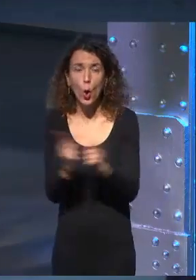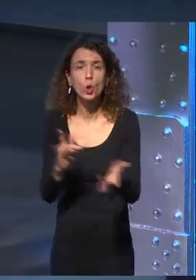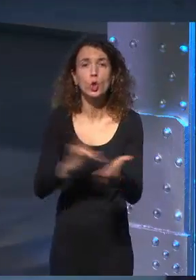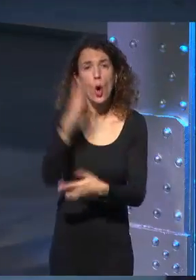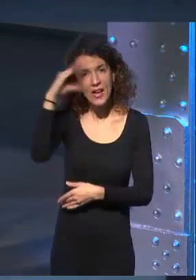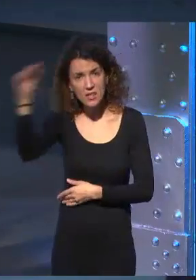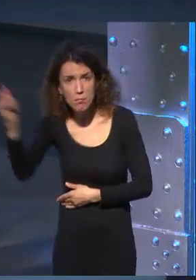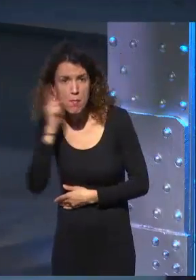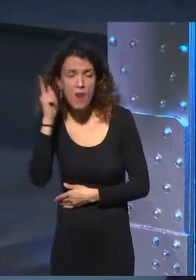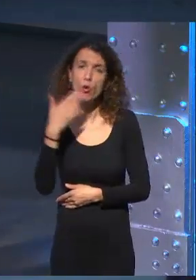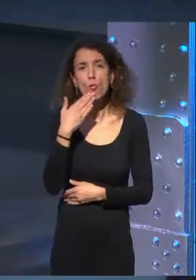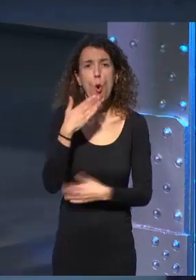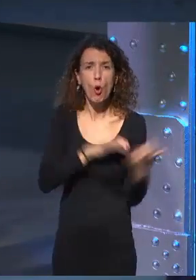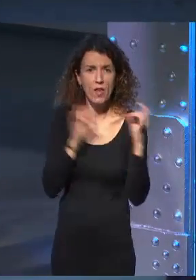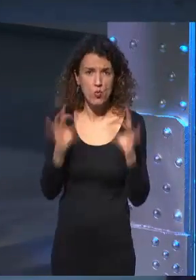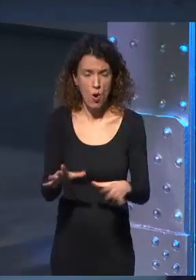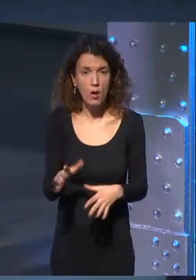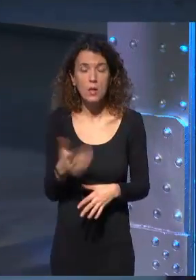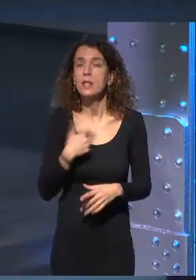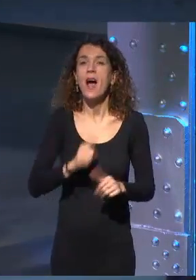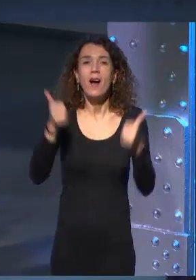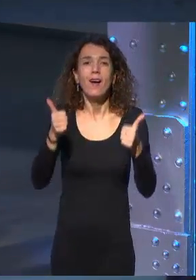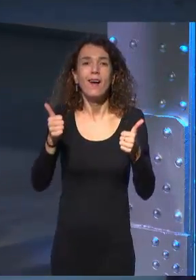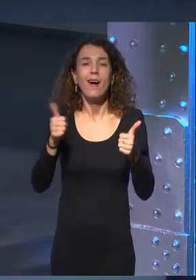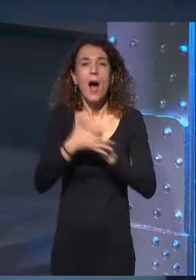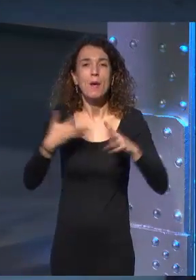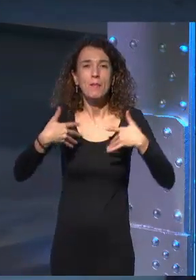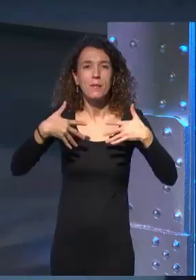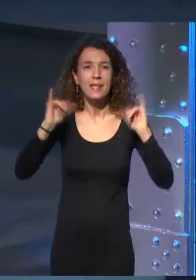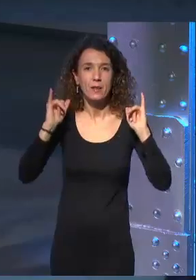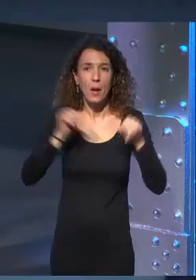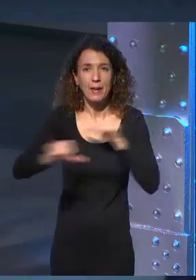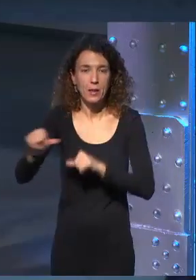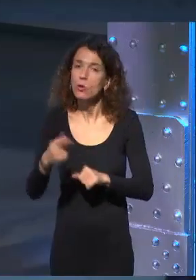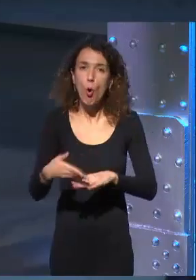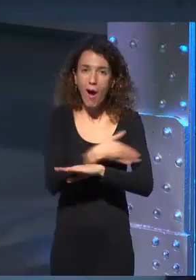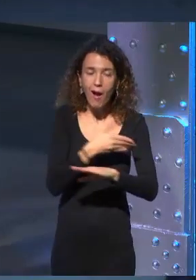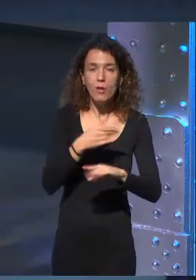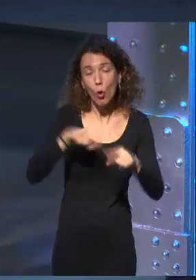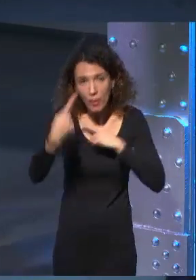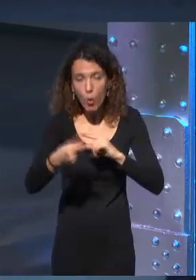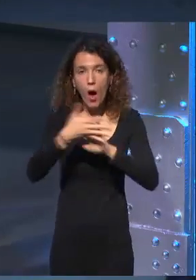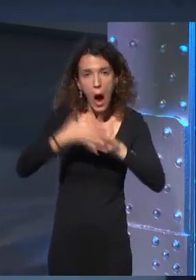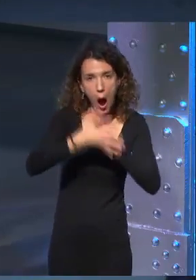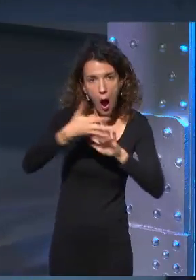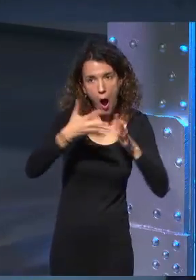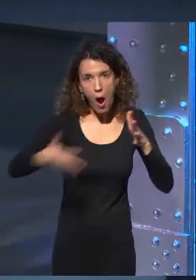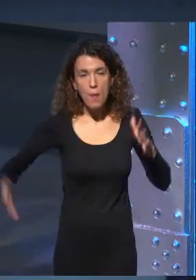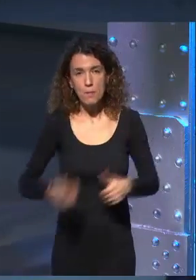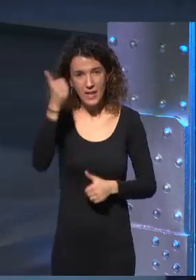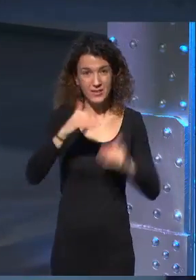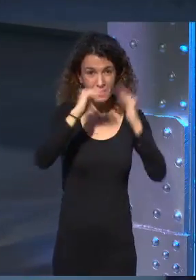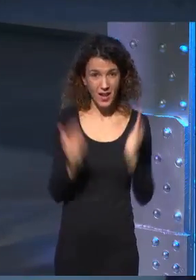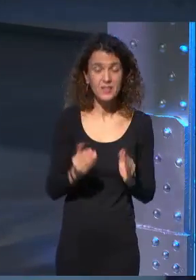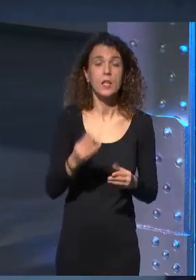you have this, honey, this is for you. The smartphone is a computer, and that's it. No, that's not the point at all. You have to